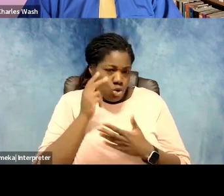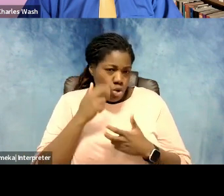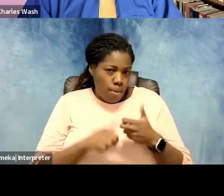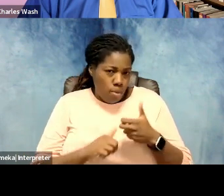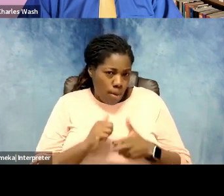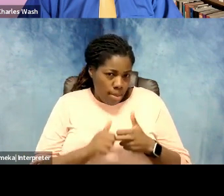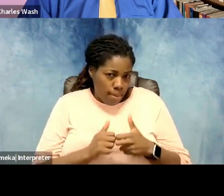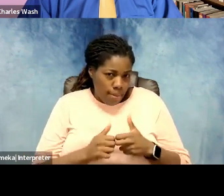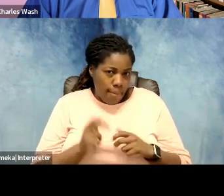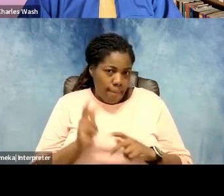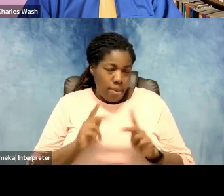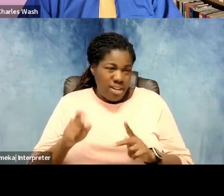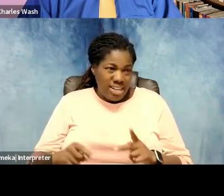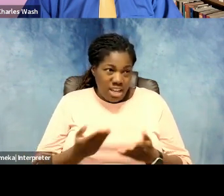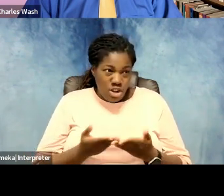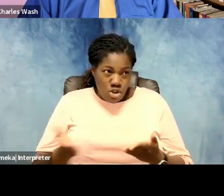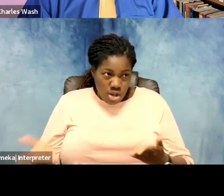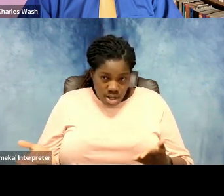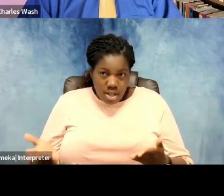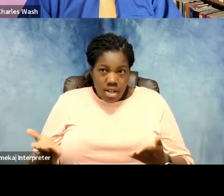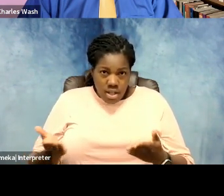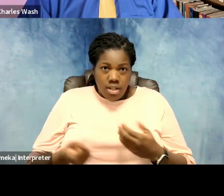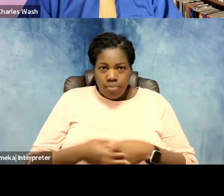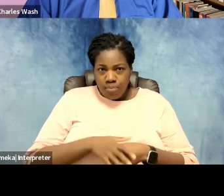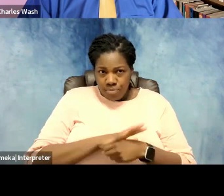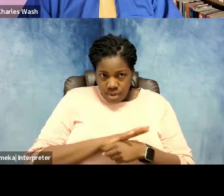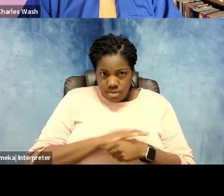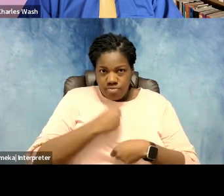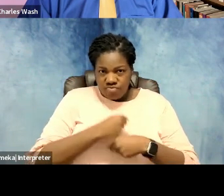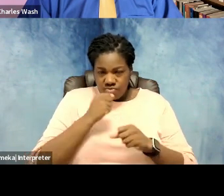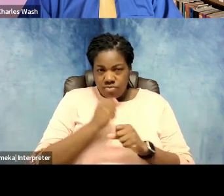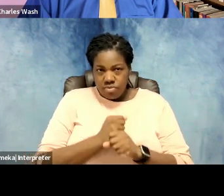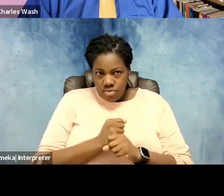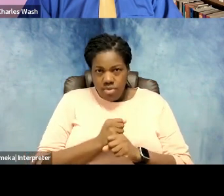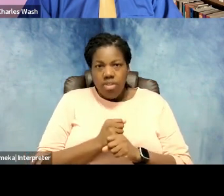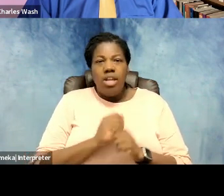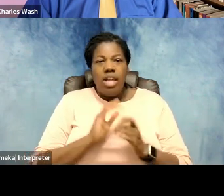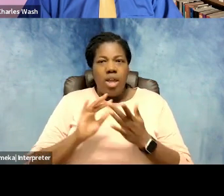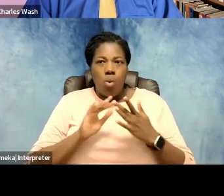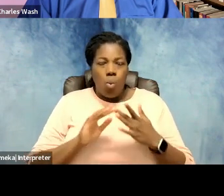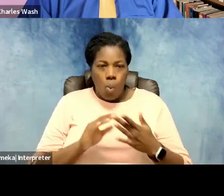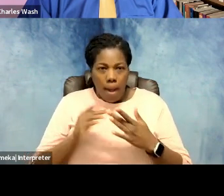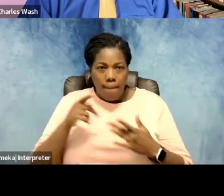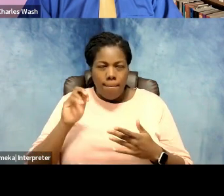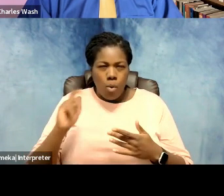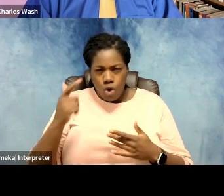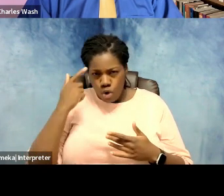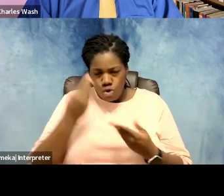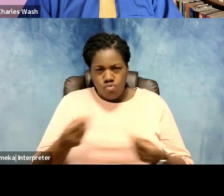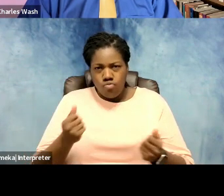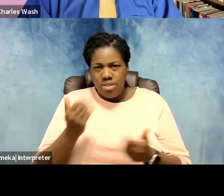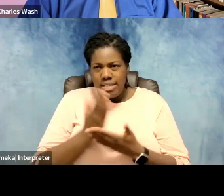that people needed resources during the middle of the pandemic, and we created a web portal to help solve some of those problems. But we were